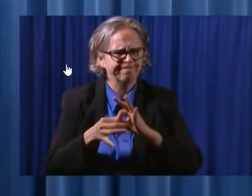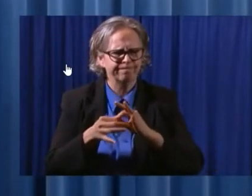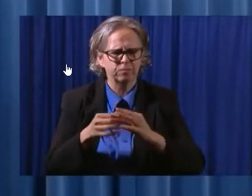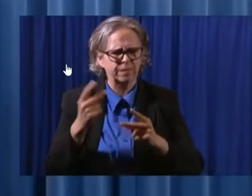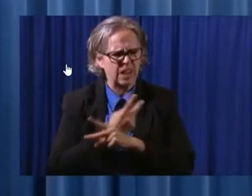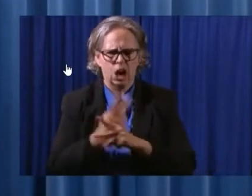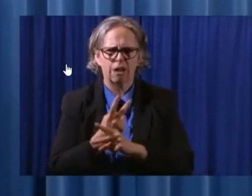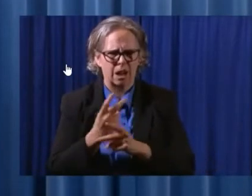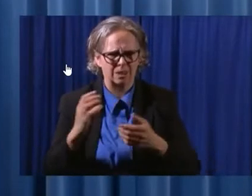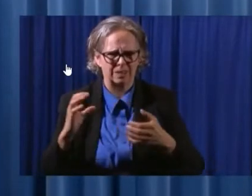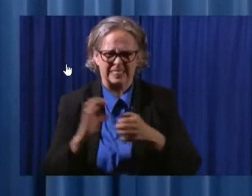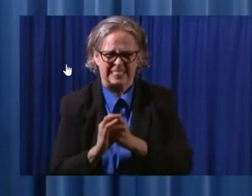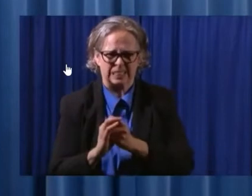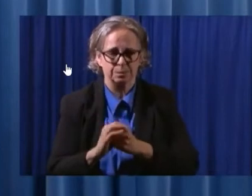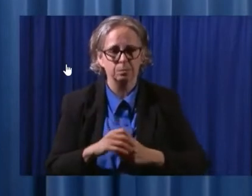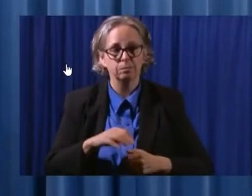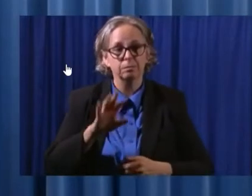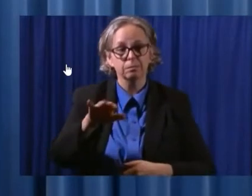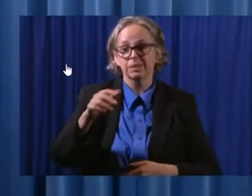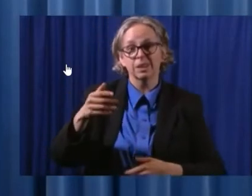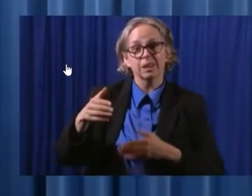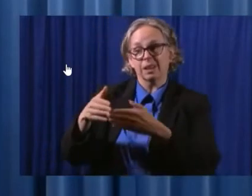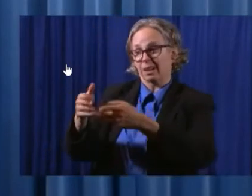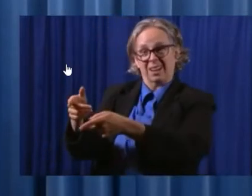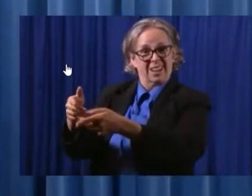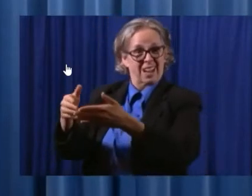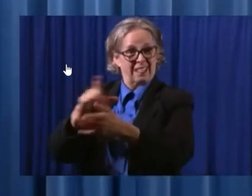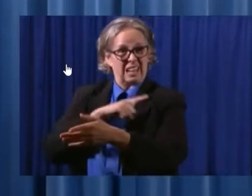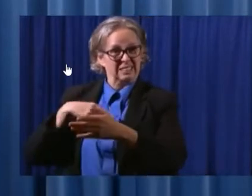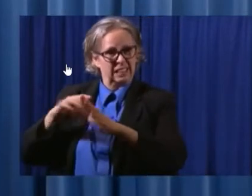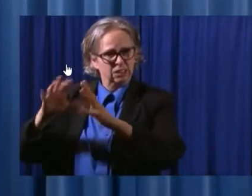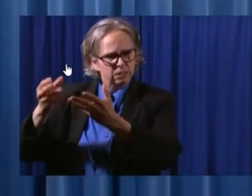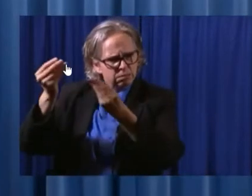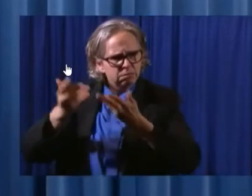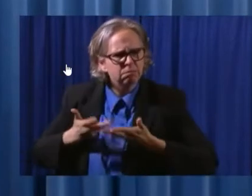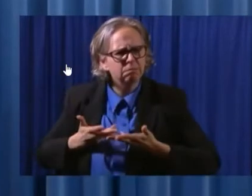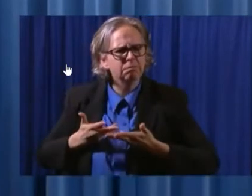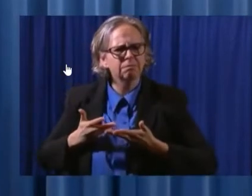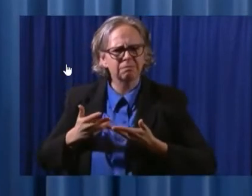members of the public is that we should start looking at the state,